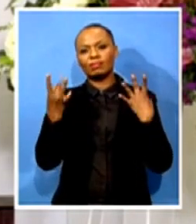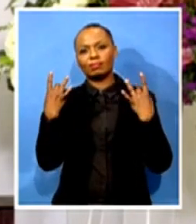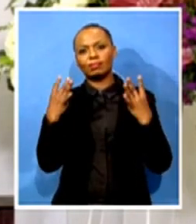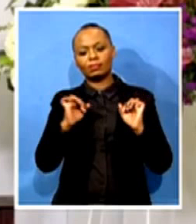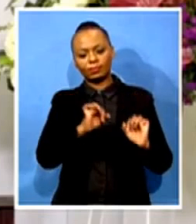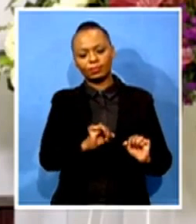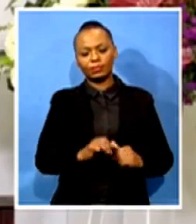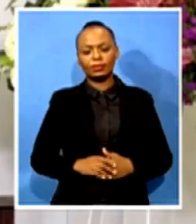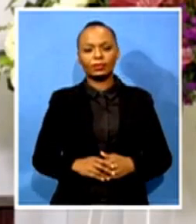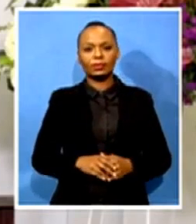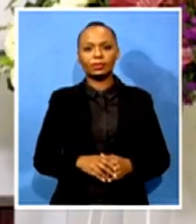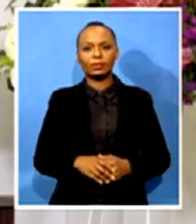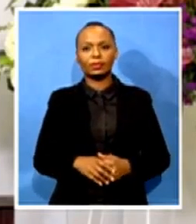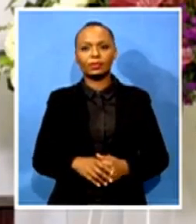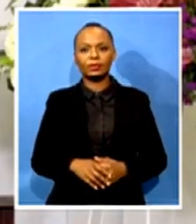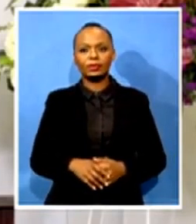ngimi la